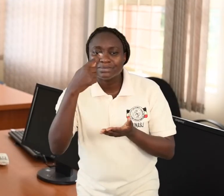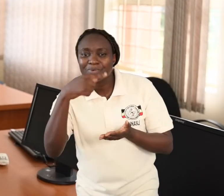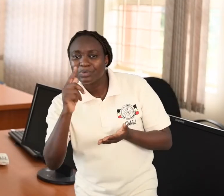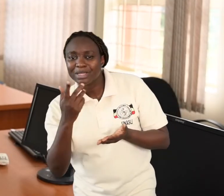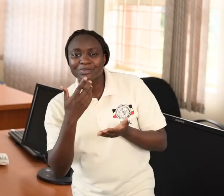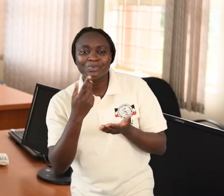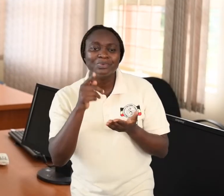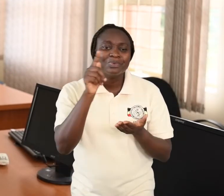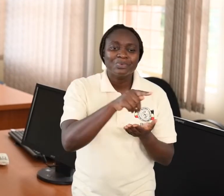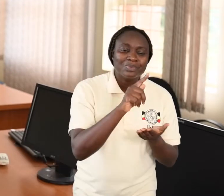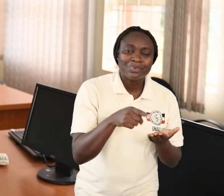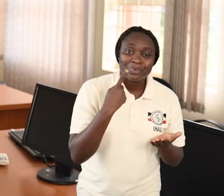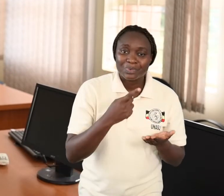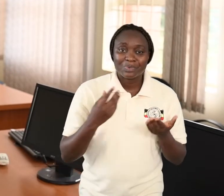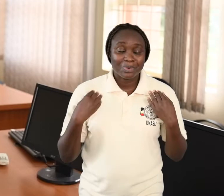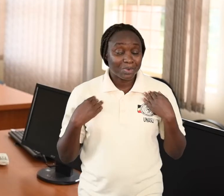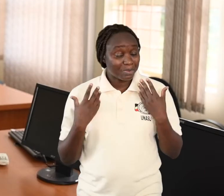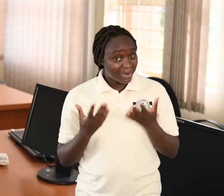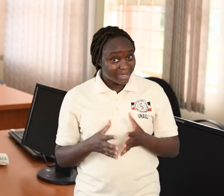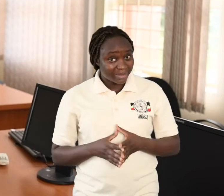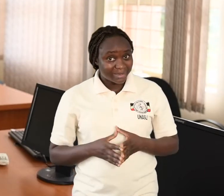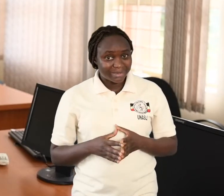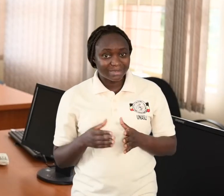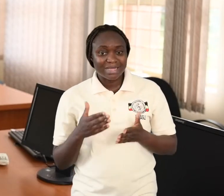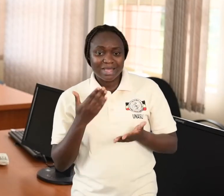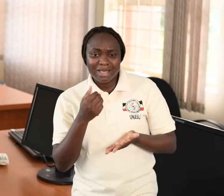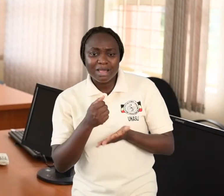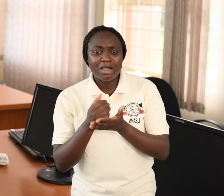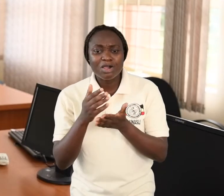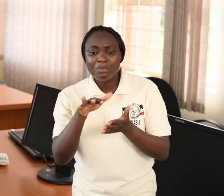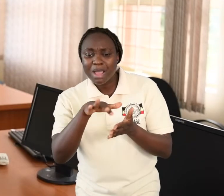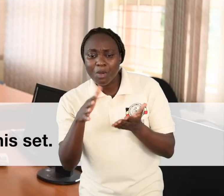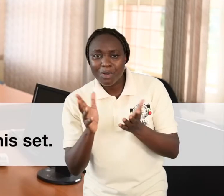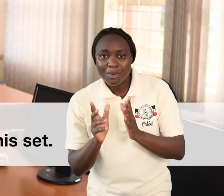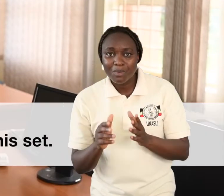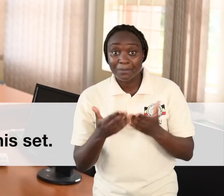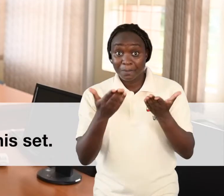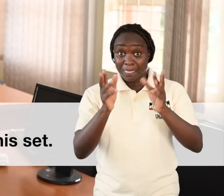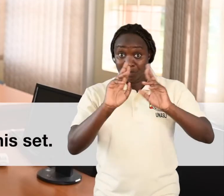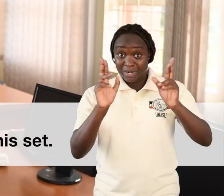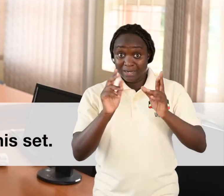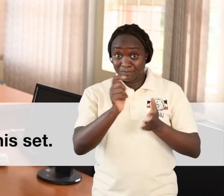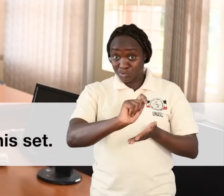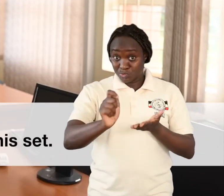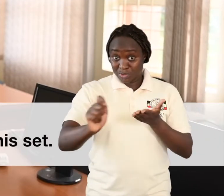right and who needs help. So write down.